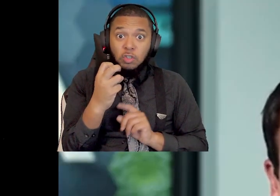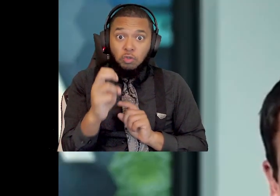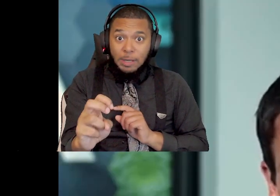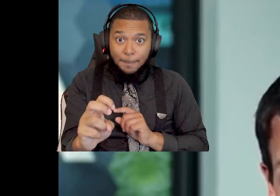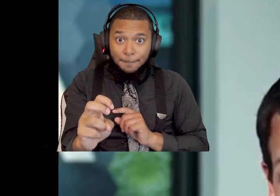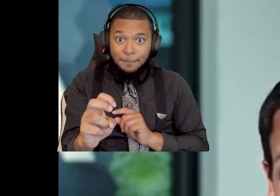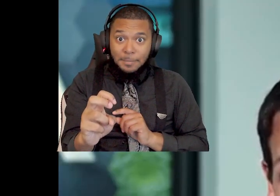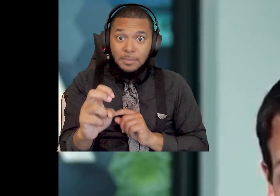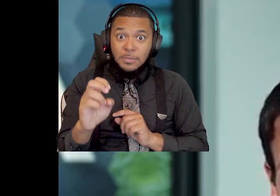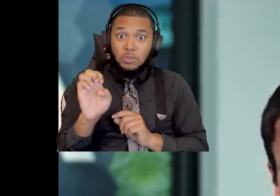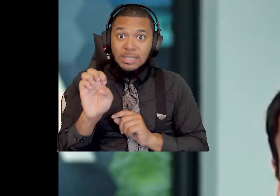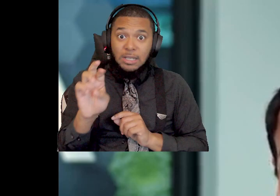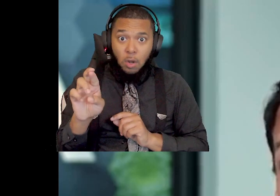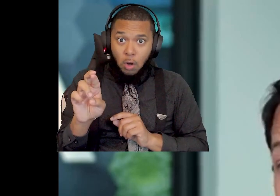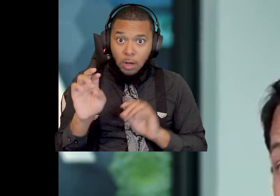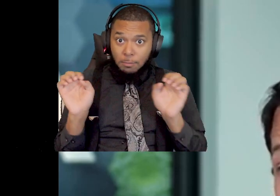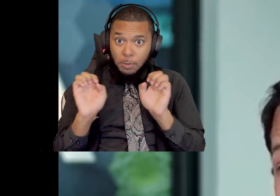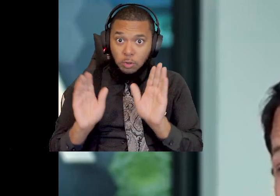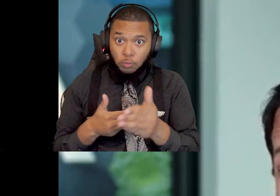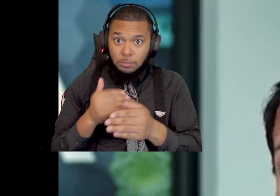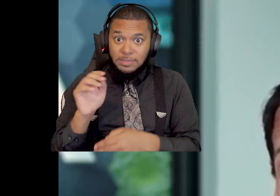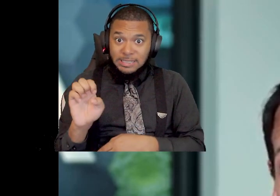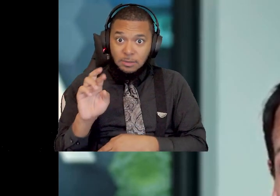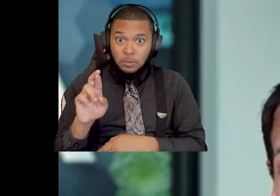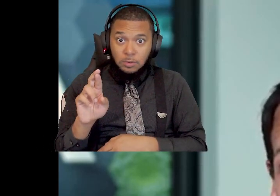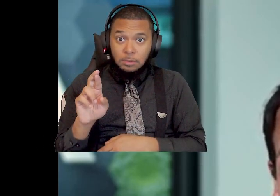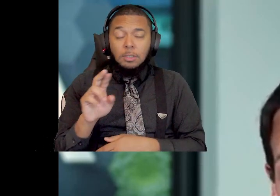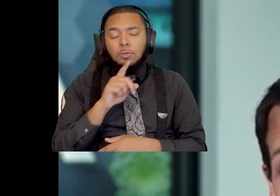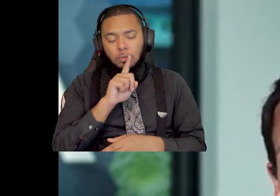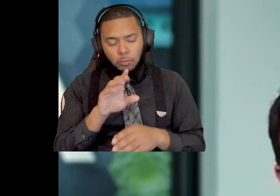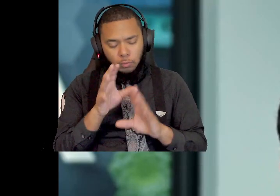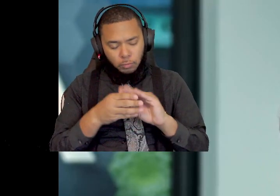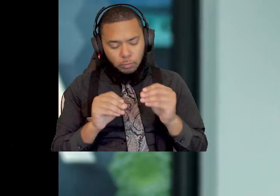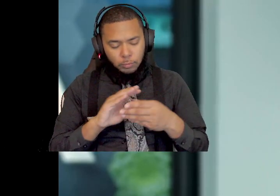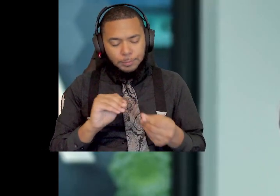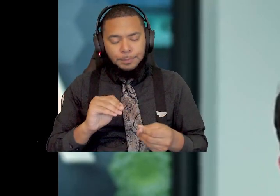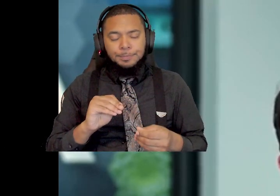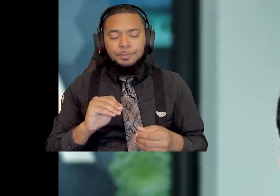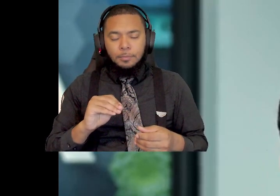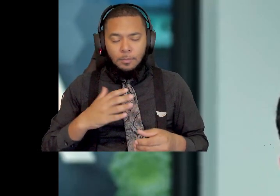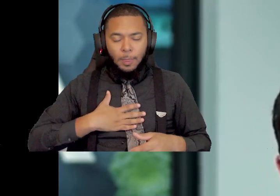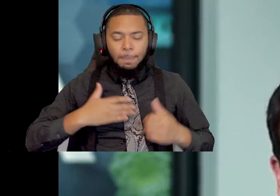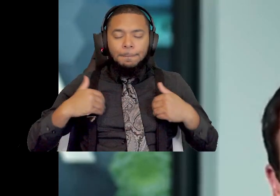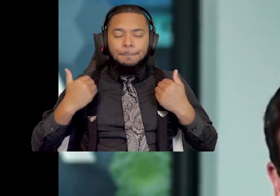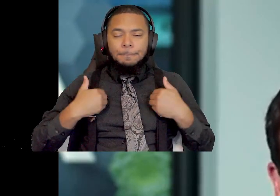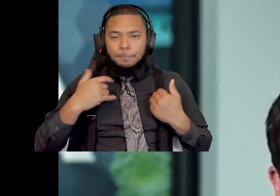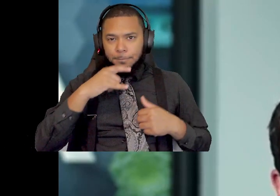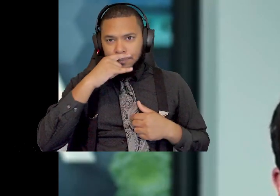to the emergency room this is a true story for my my youngest kid